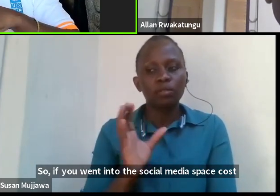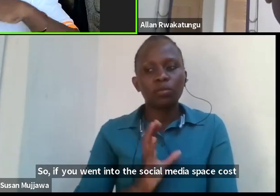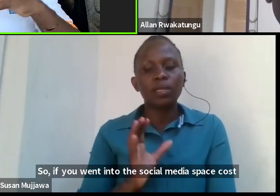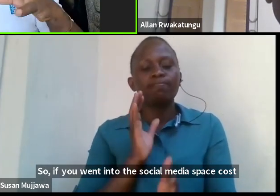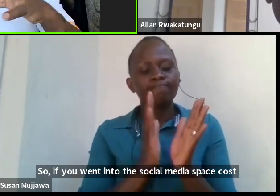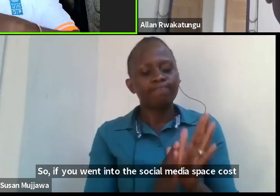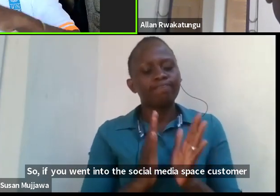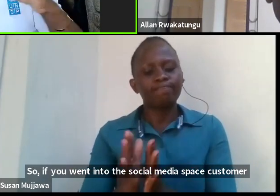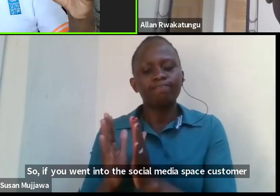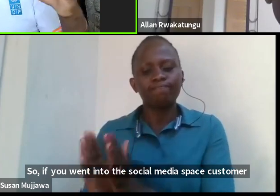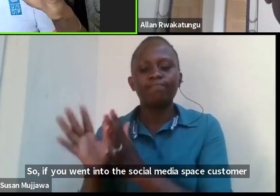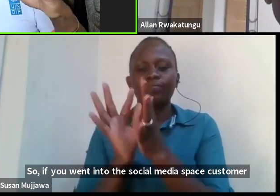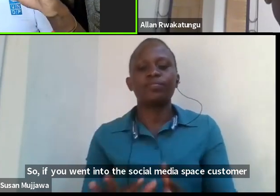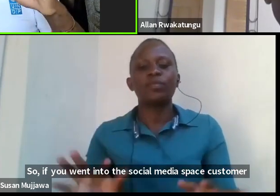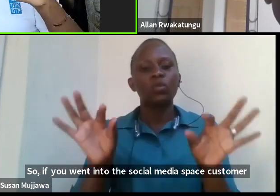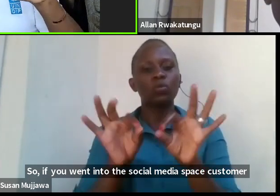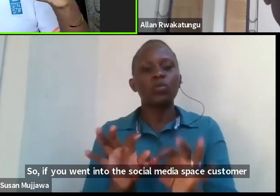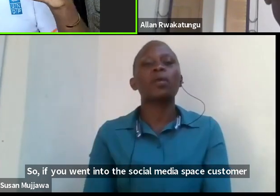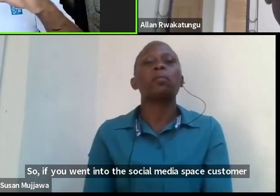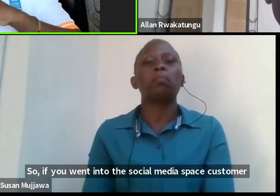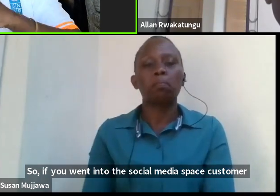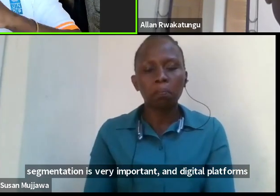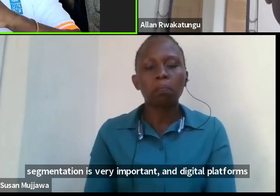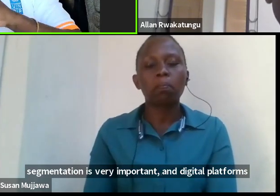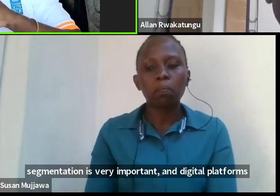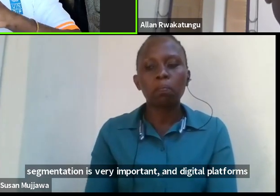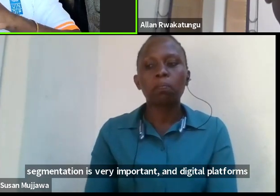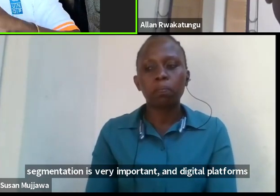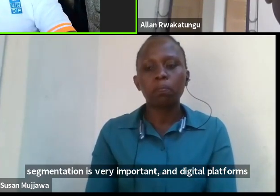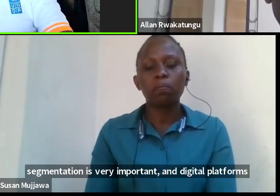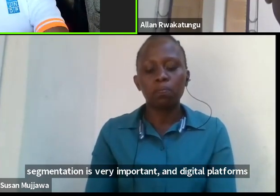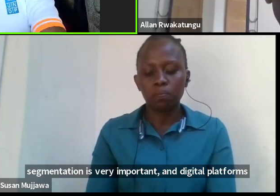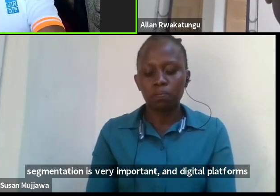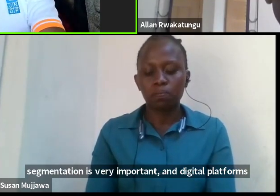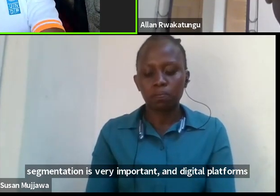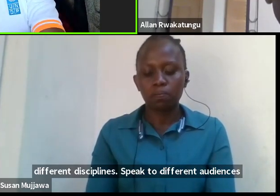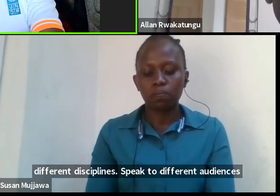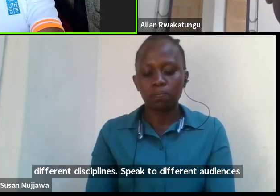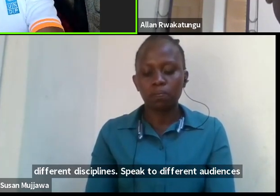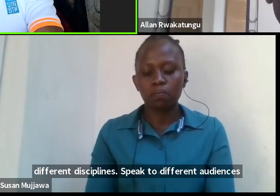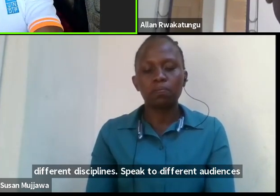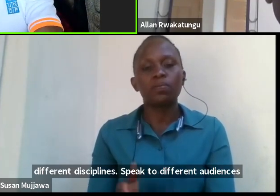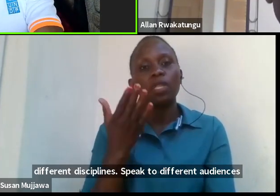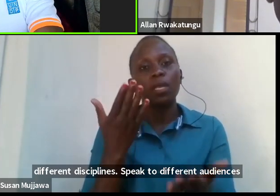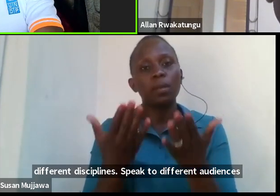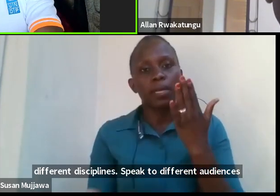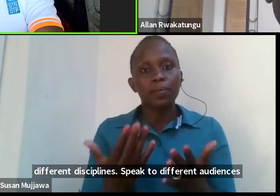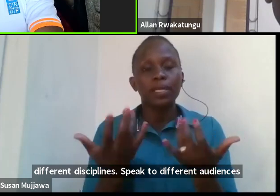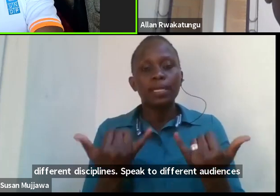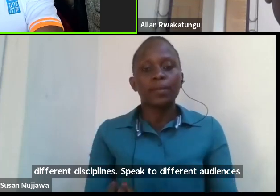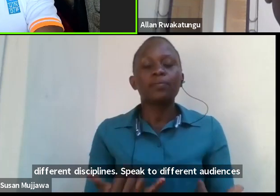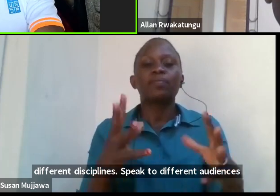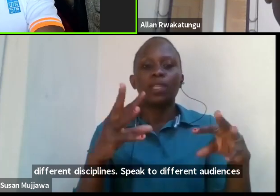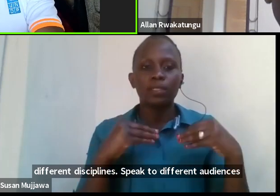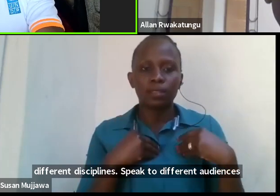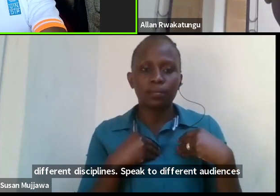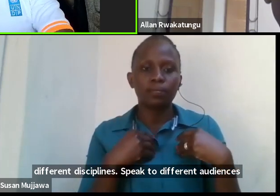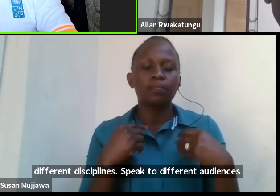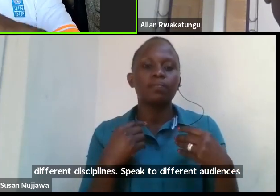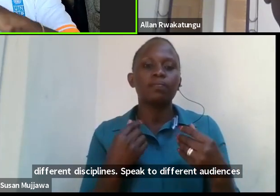and digital platforms, different digital platforms speak to different audiences. Maybe on that note, allow me to bring in